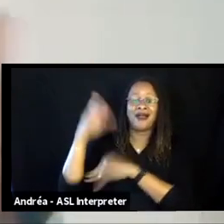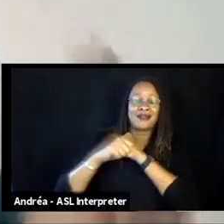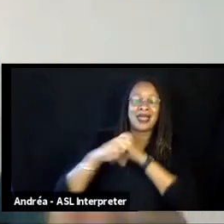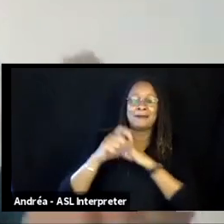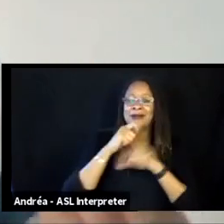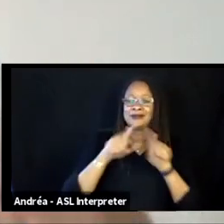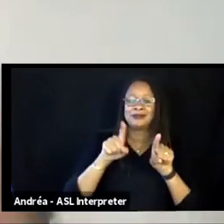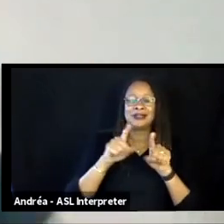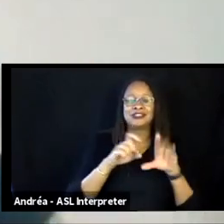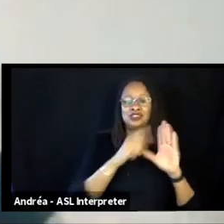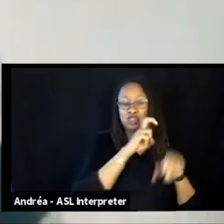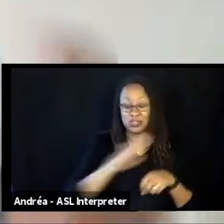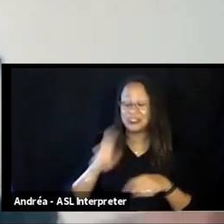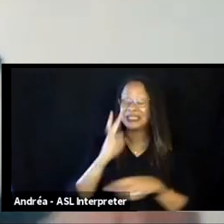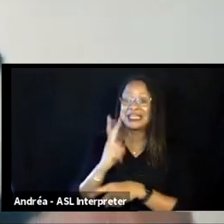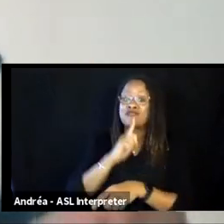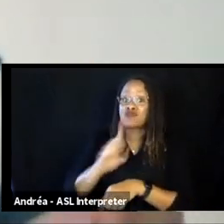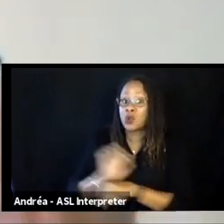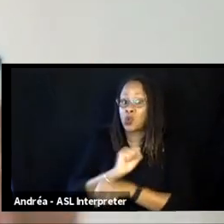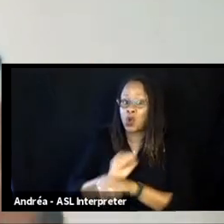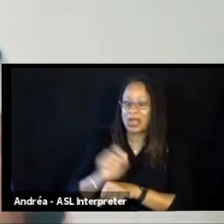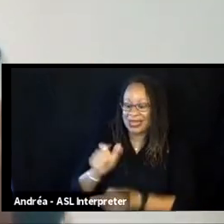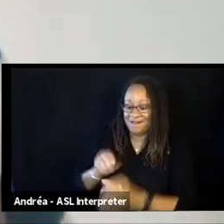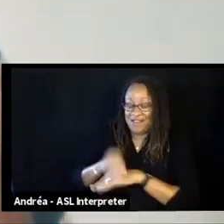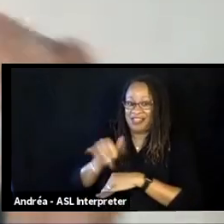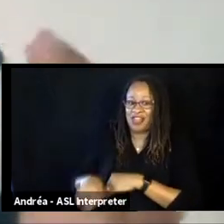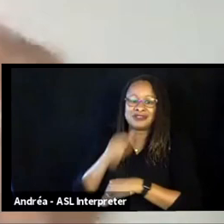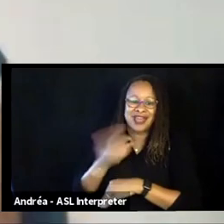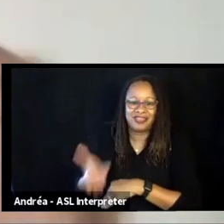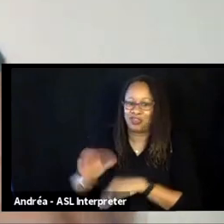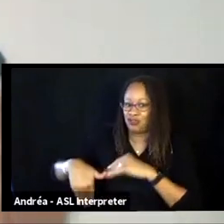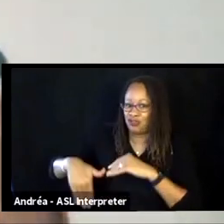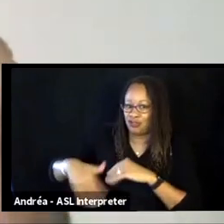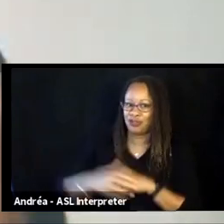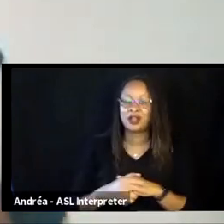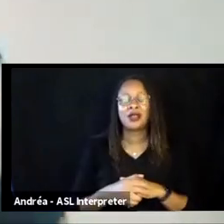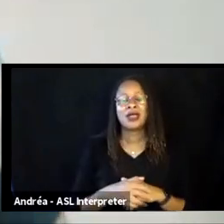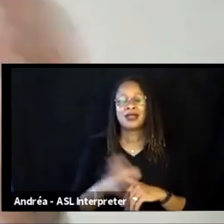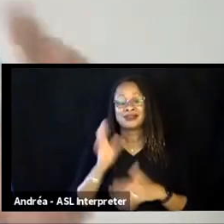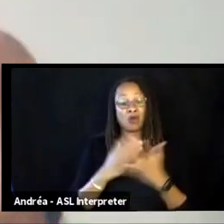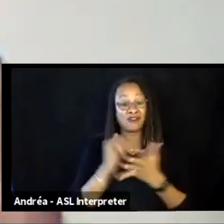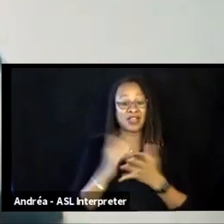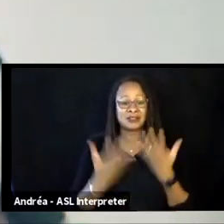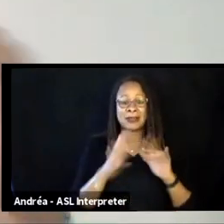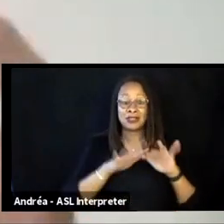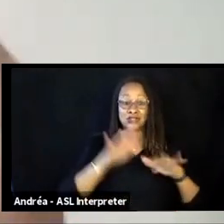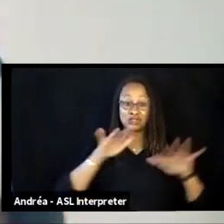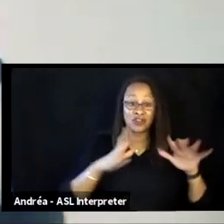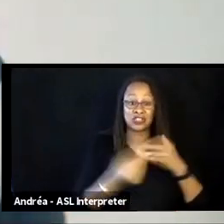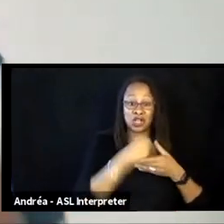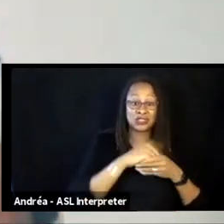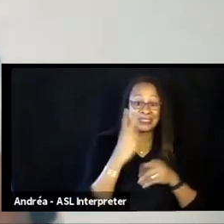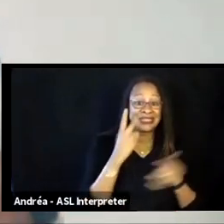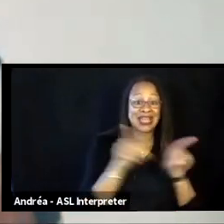into the bread and butter work across everything. And I think, you know, part of that could be that diversity and inclusion has been seen